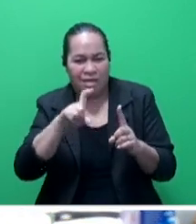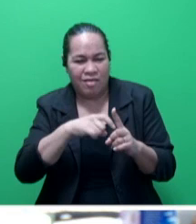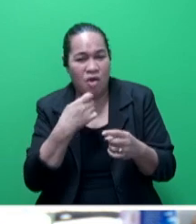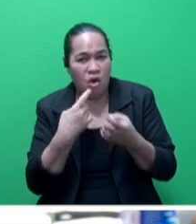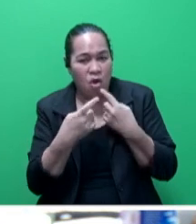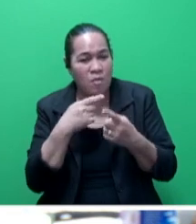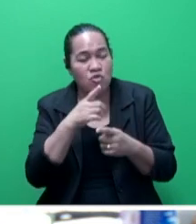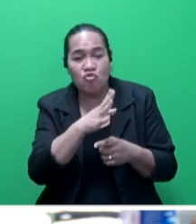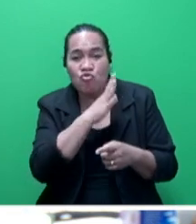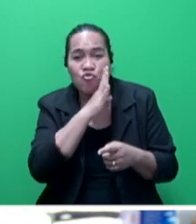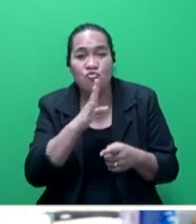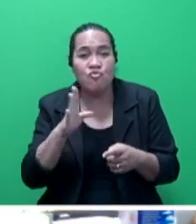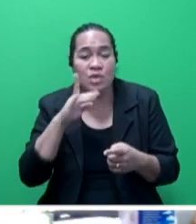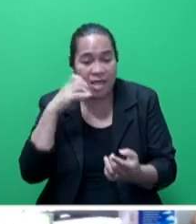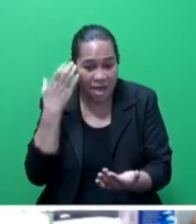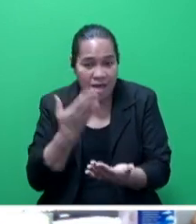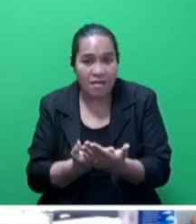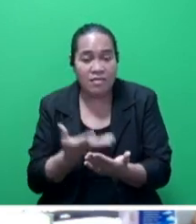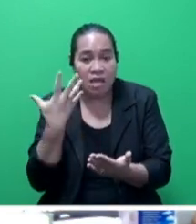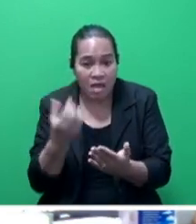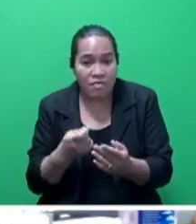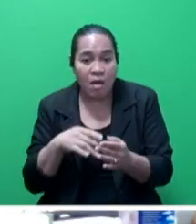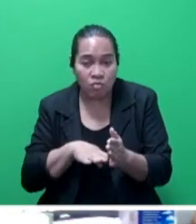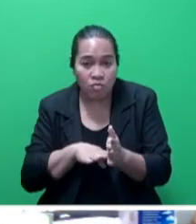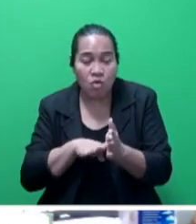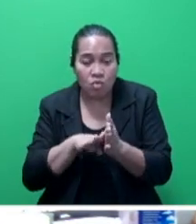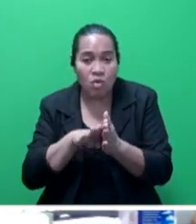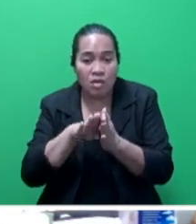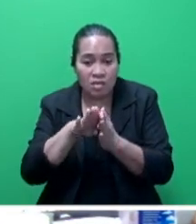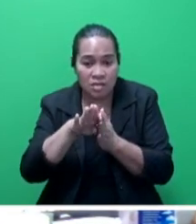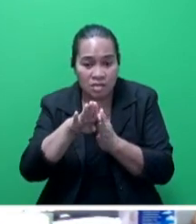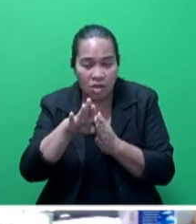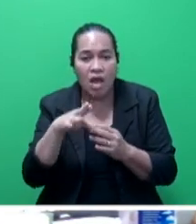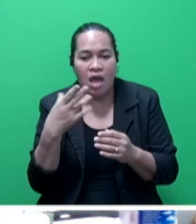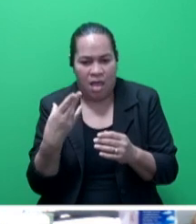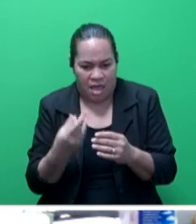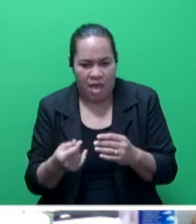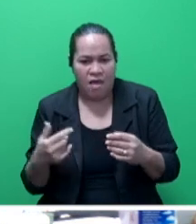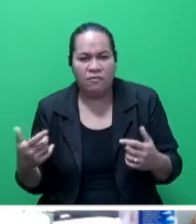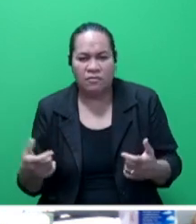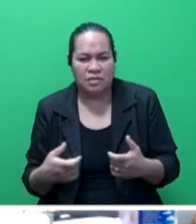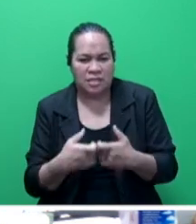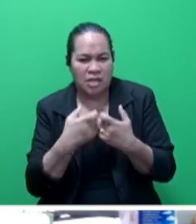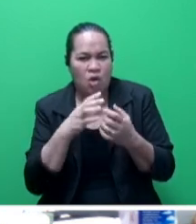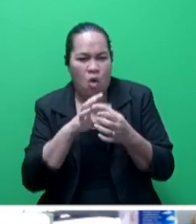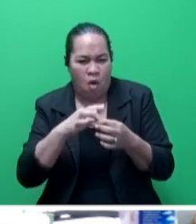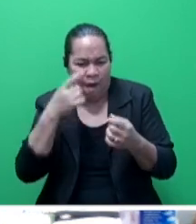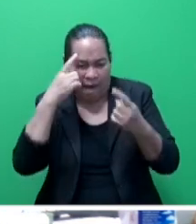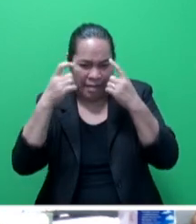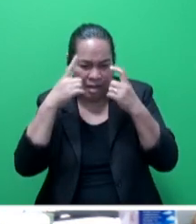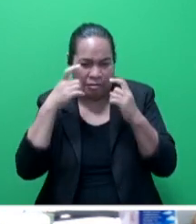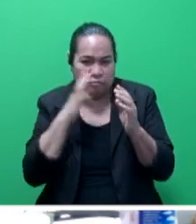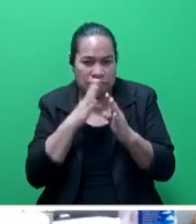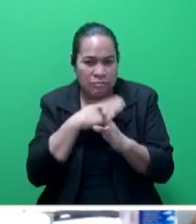miss the enormous evidence of progress amidst the smokescreen of extremist propaganda and the